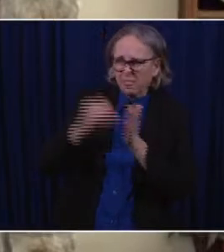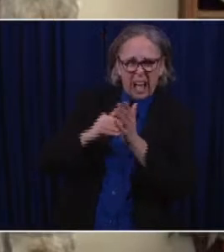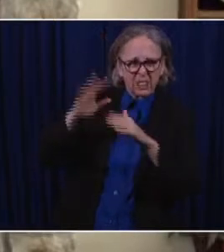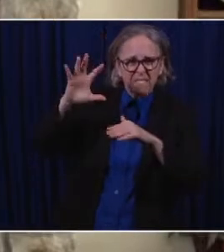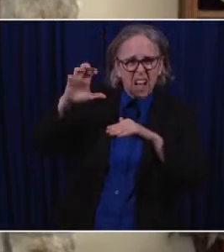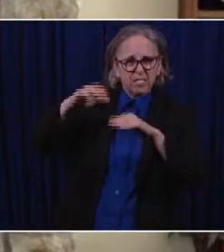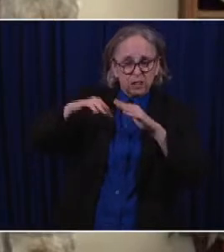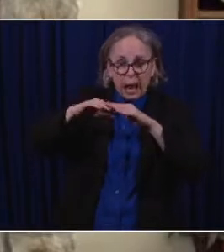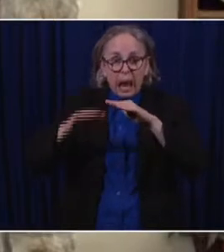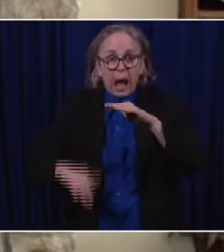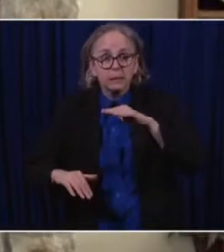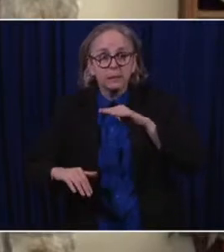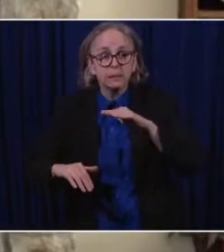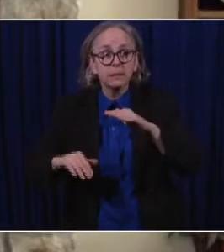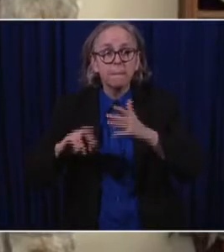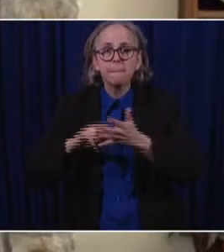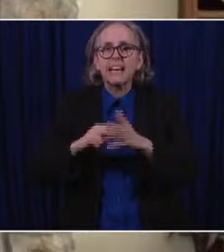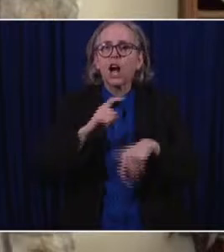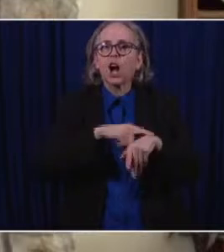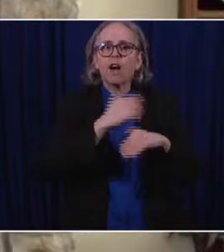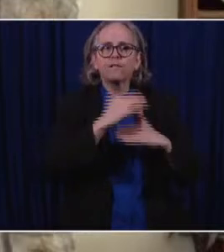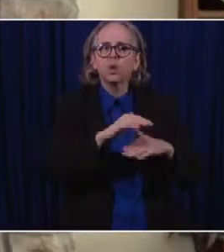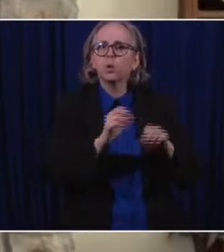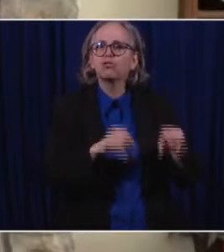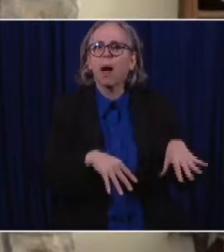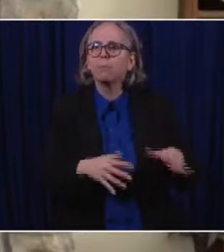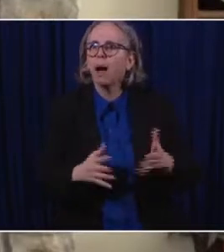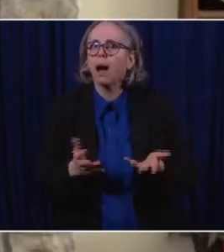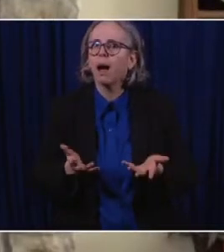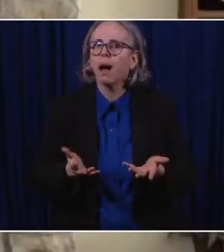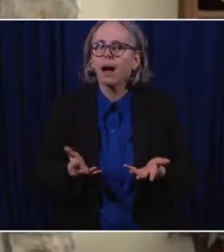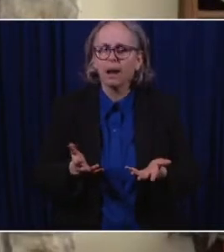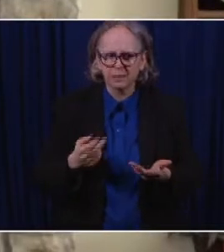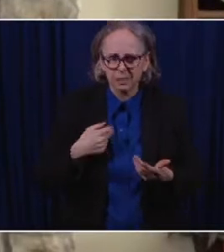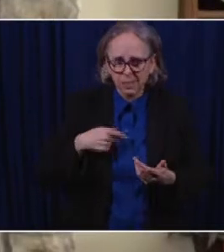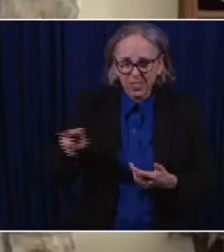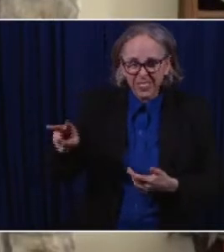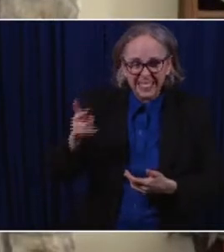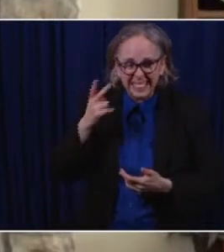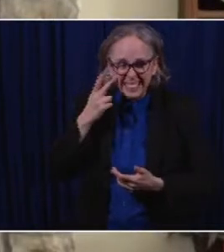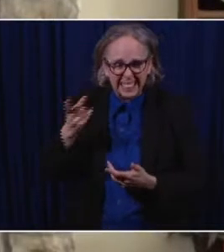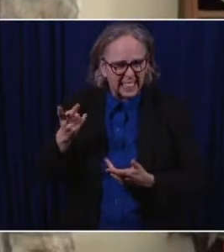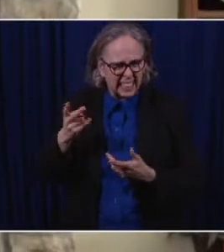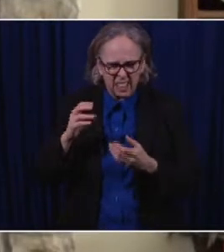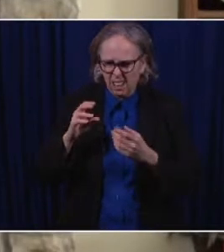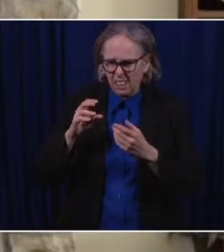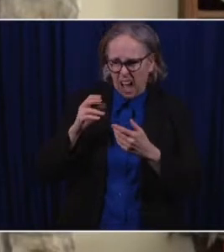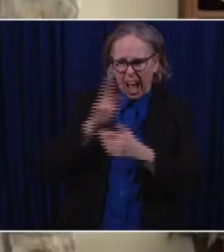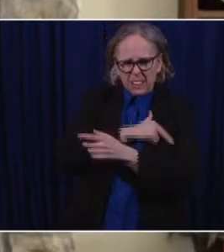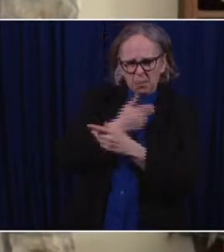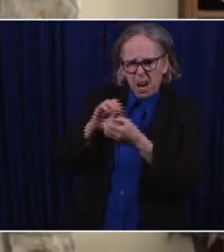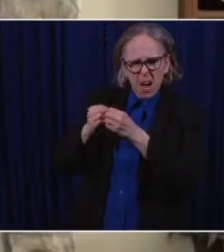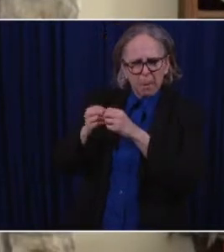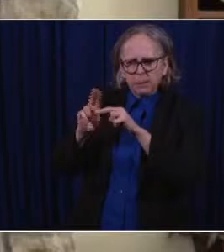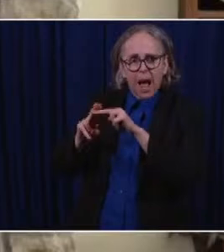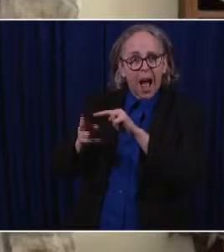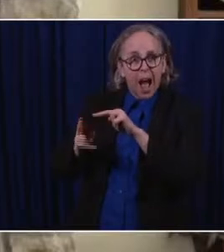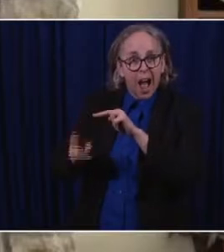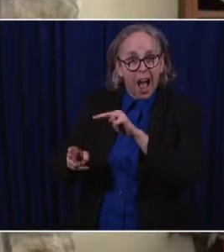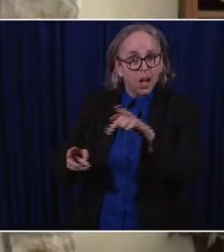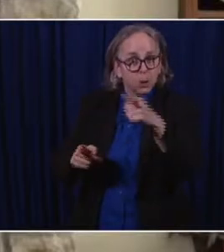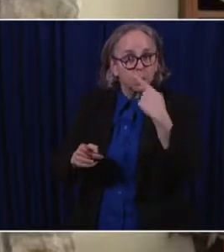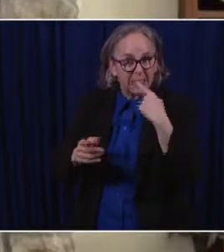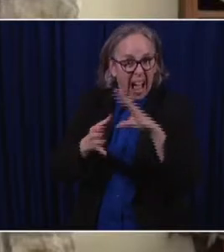And those numbers have continued, as you've seen, to go down. Now, as I said at the beginning, and just